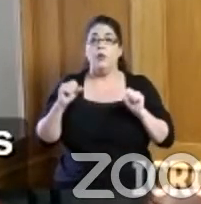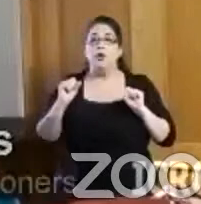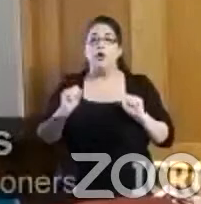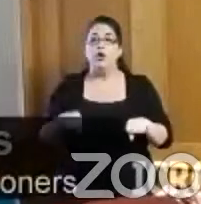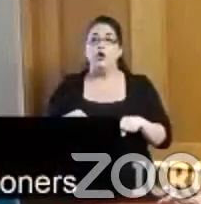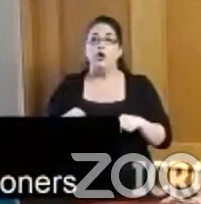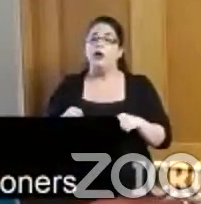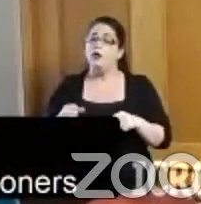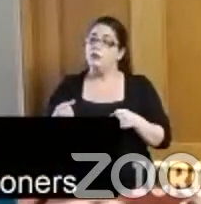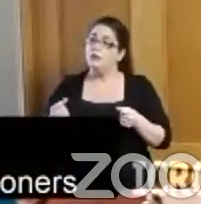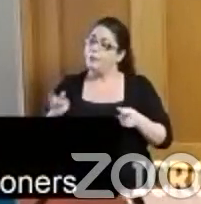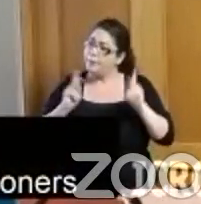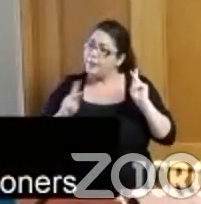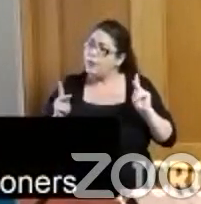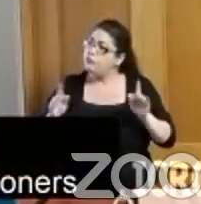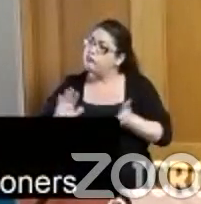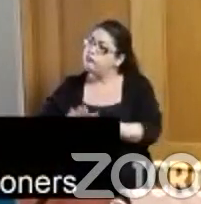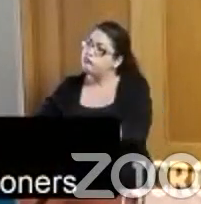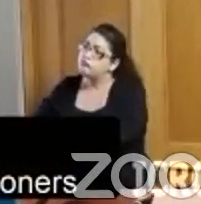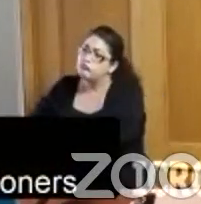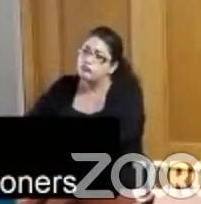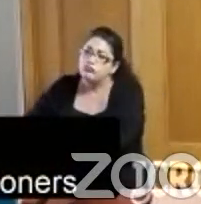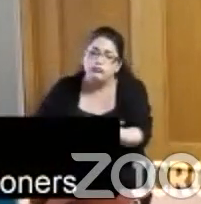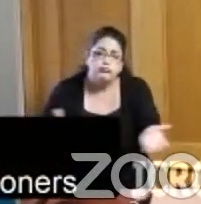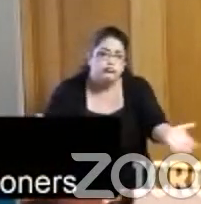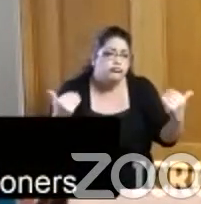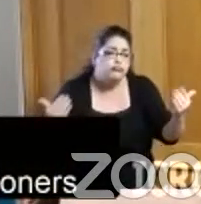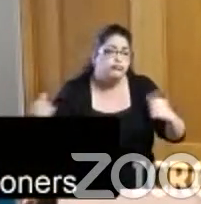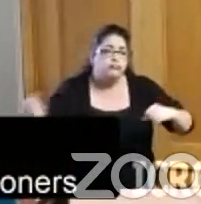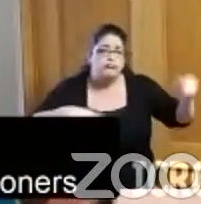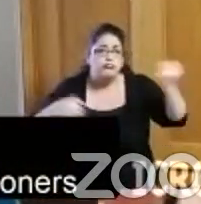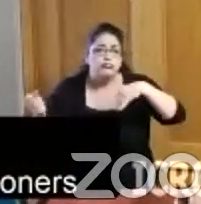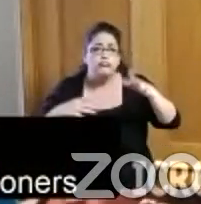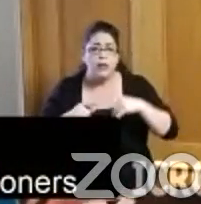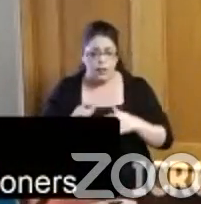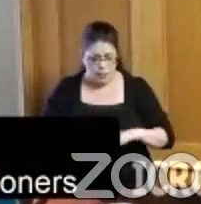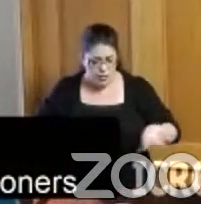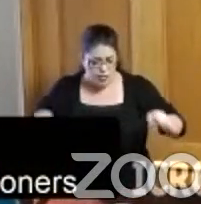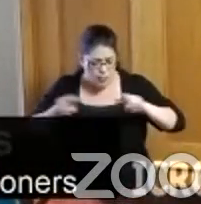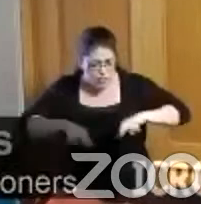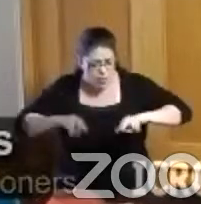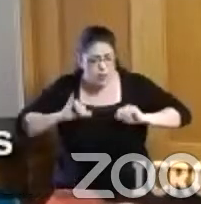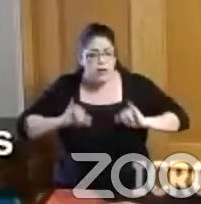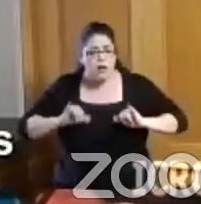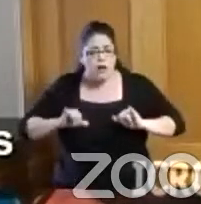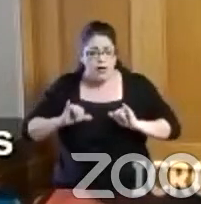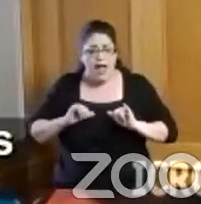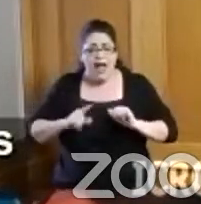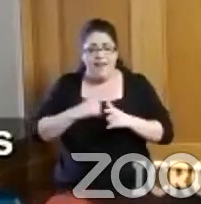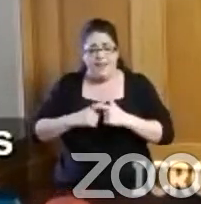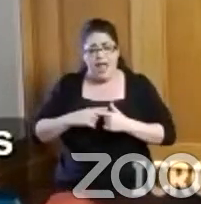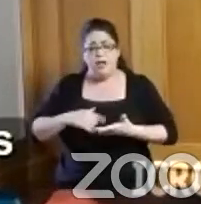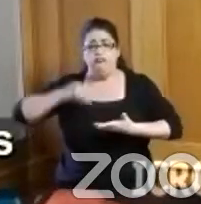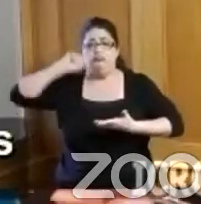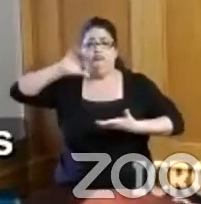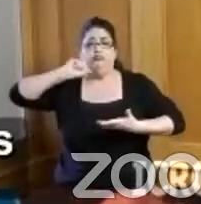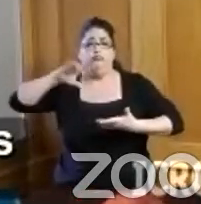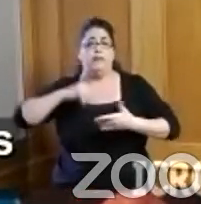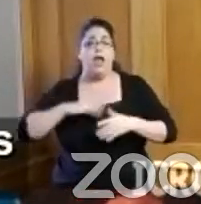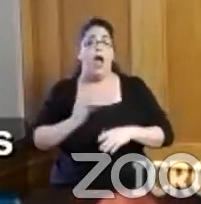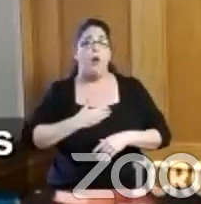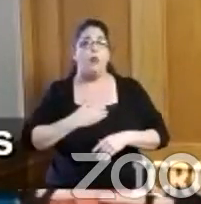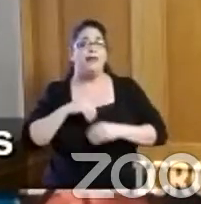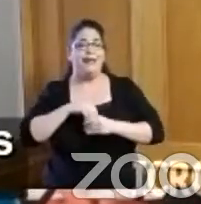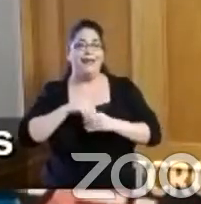input from the people first before we put our input in, and a lot of the input that came from the taxpayers is in